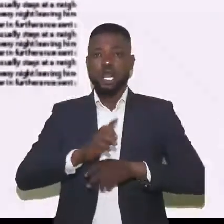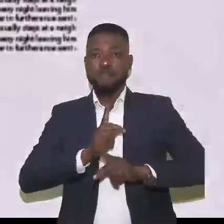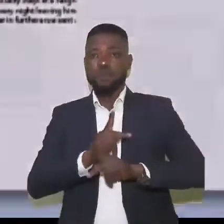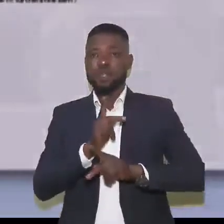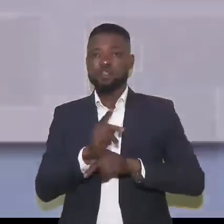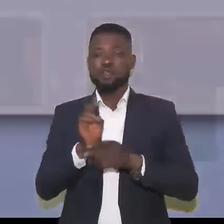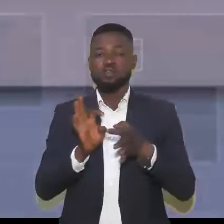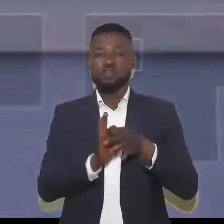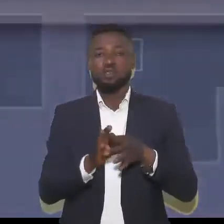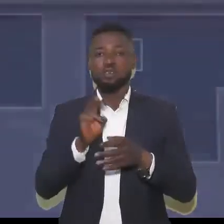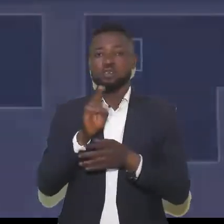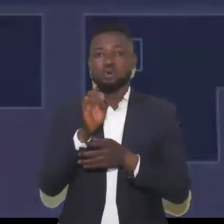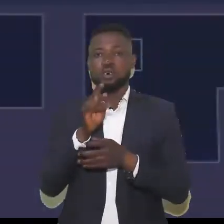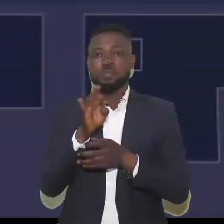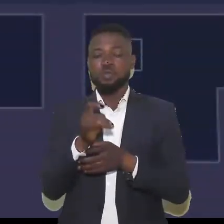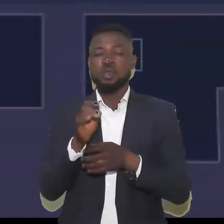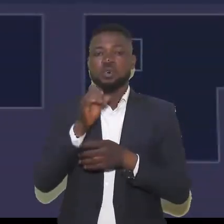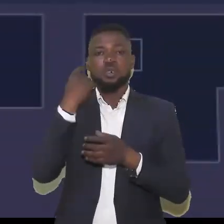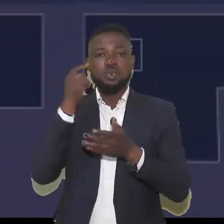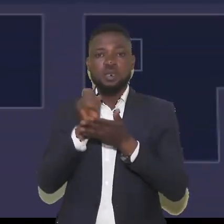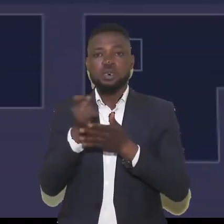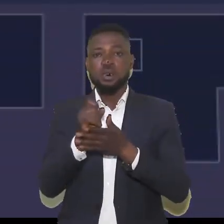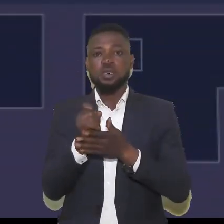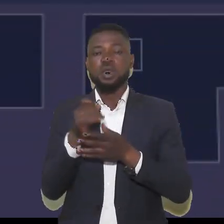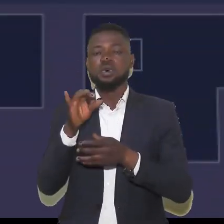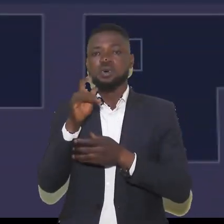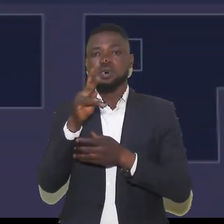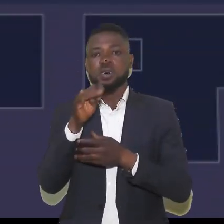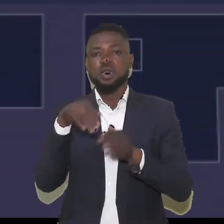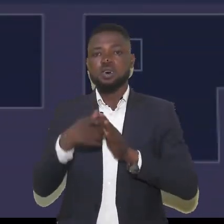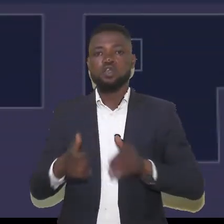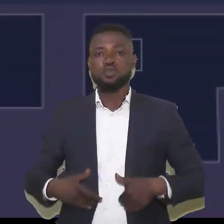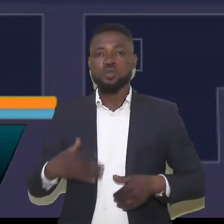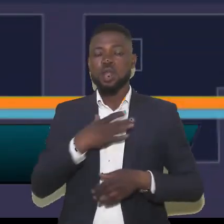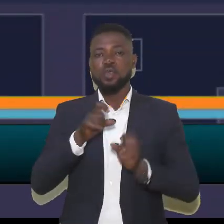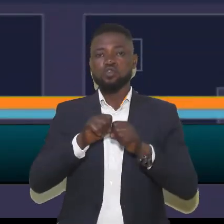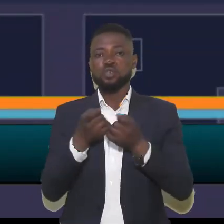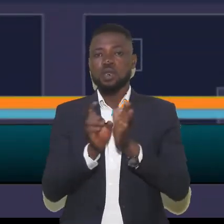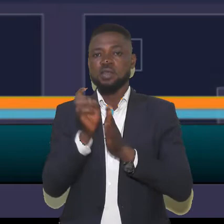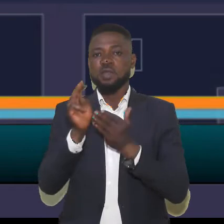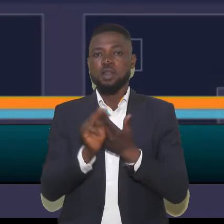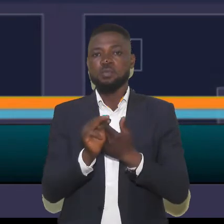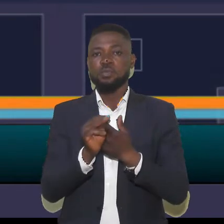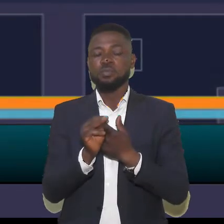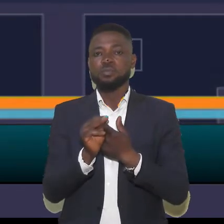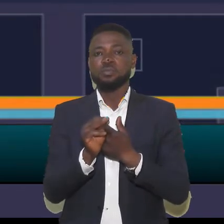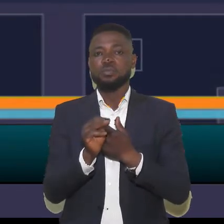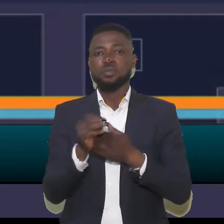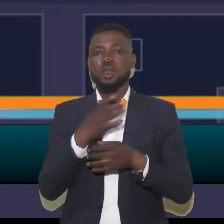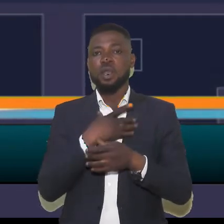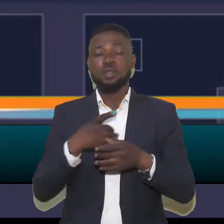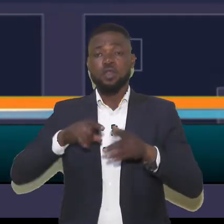Child Protection Unit, CPU, the Secretariat Ikeja, in the Ministry of Youth and Social Development.